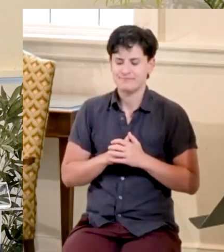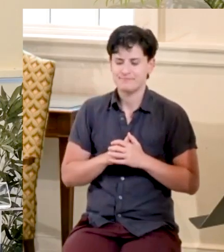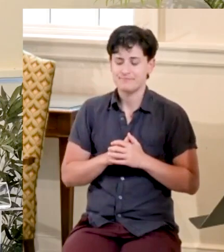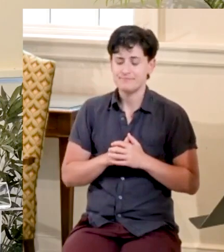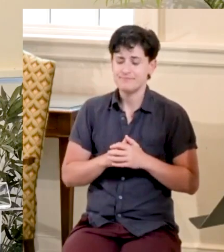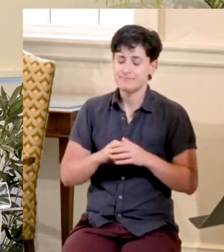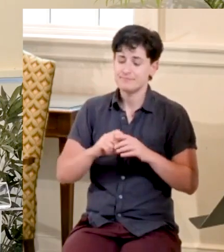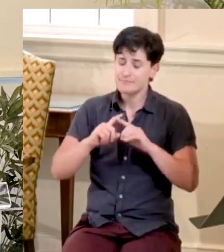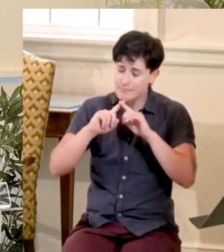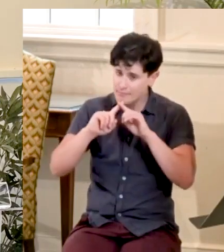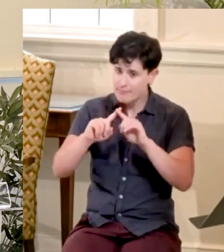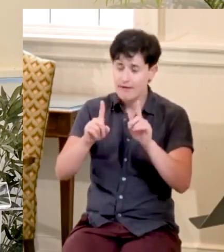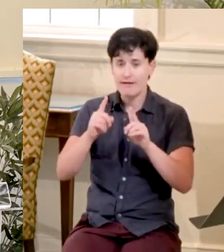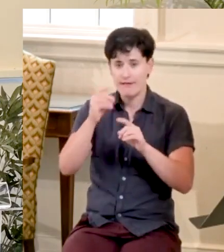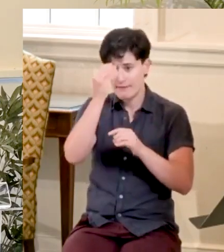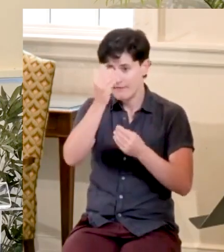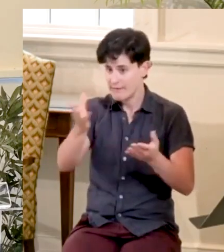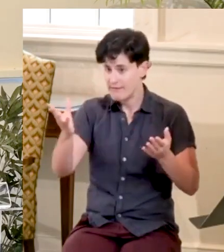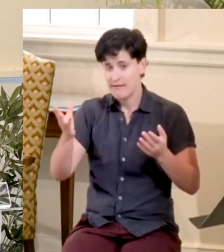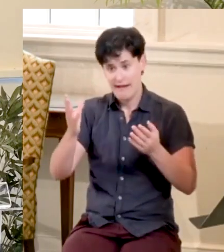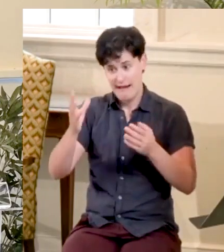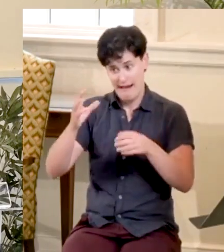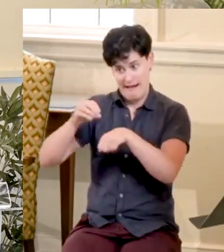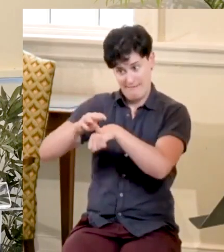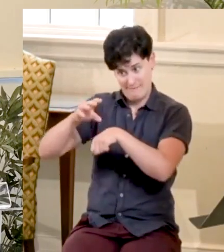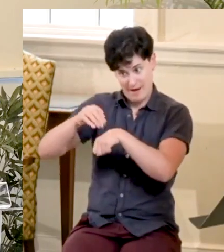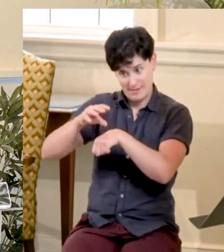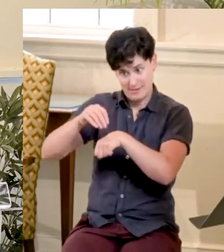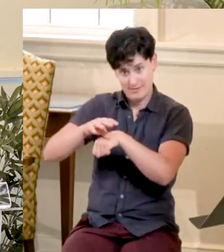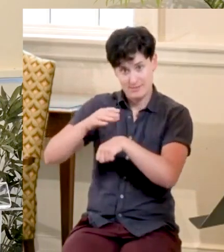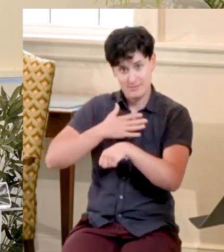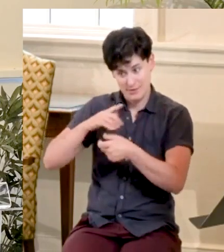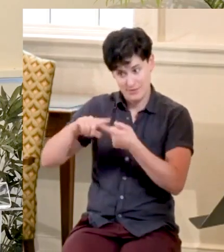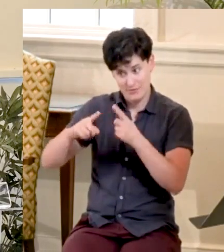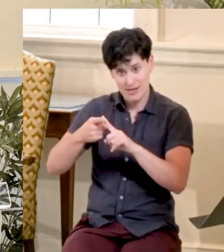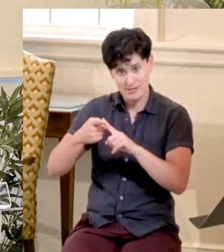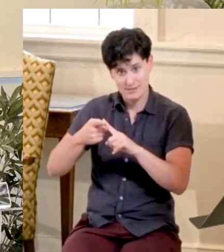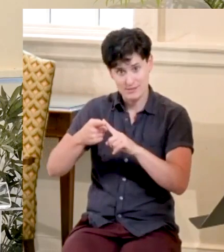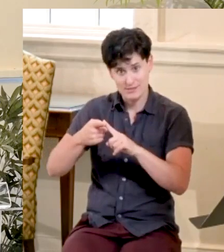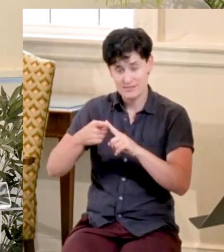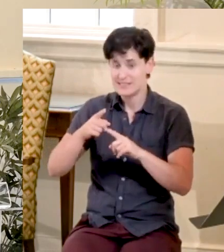But advice, my friends, isn't a time machine.